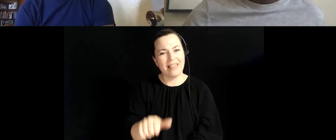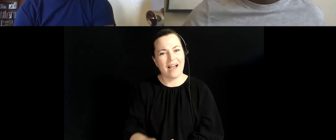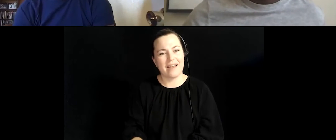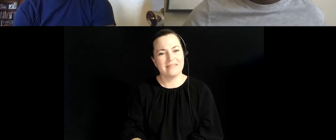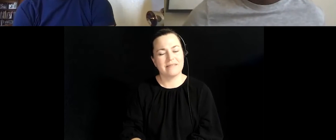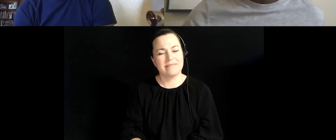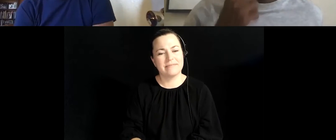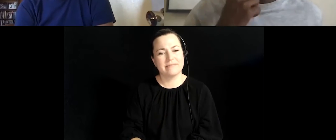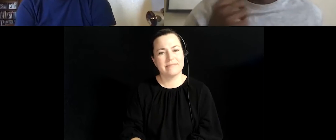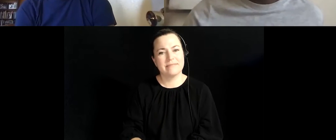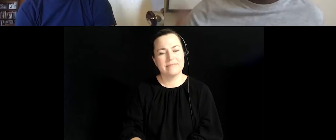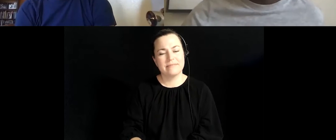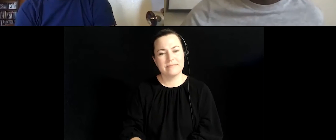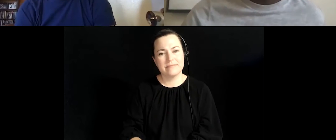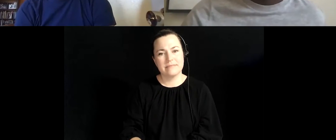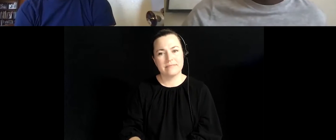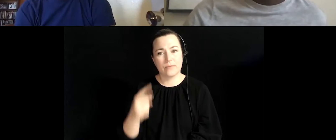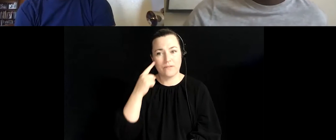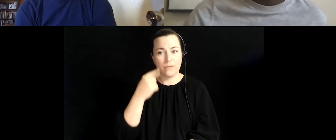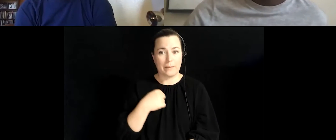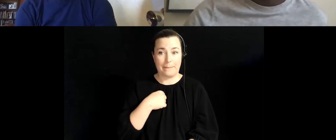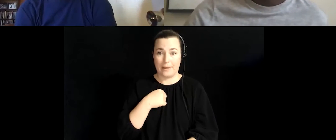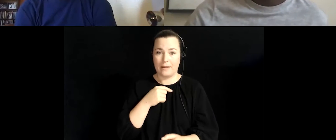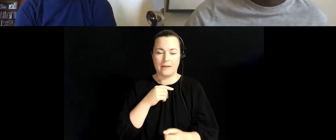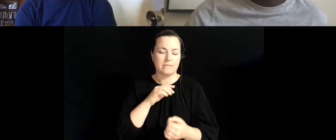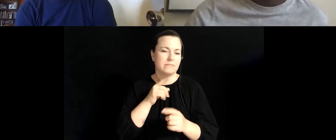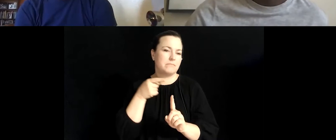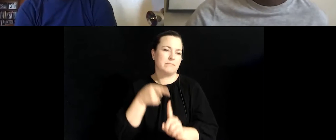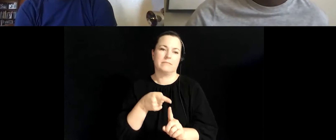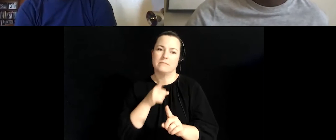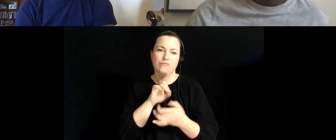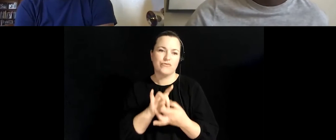think there is, for me, it's all about relationship.